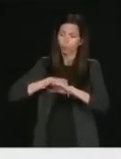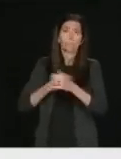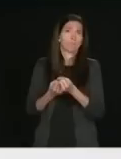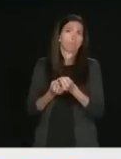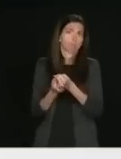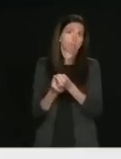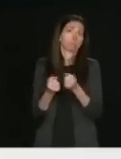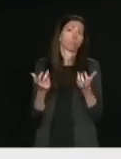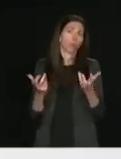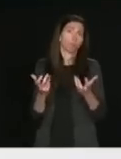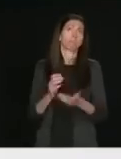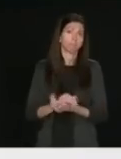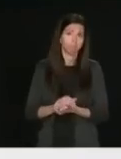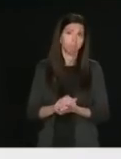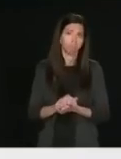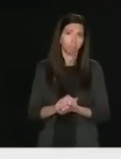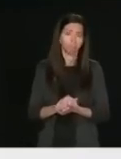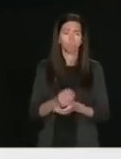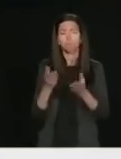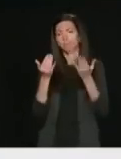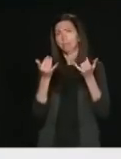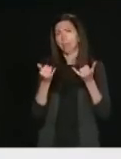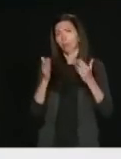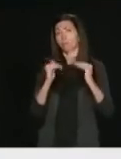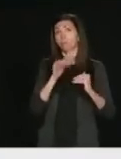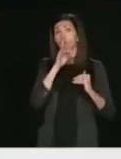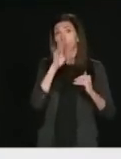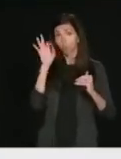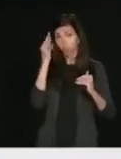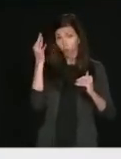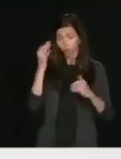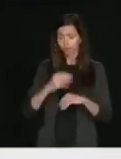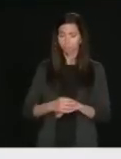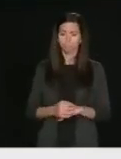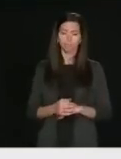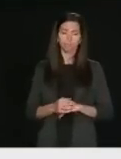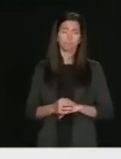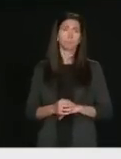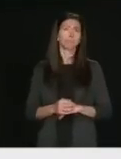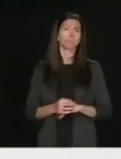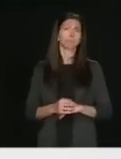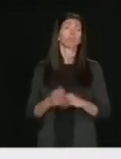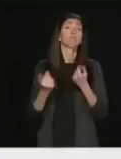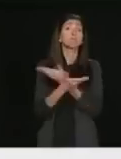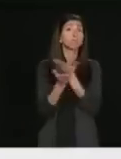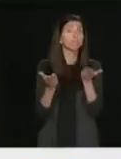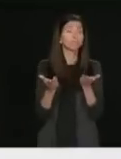To help the owners of small enterprises to reopen, we are